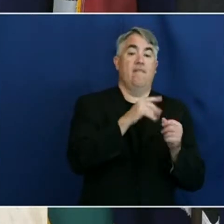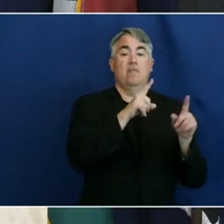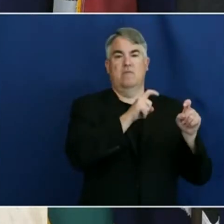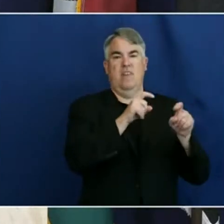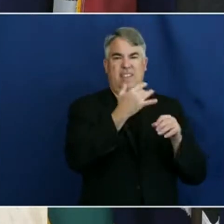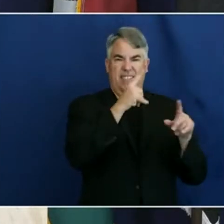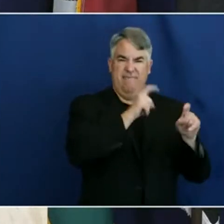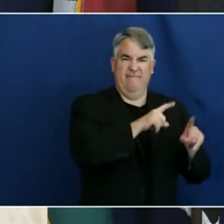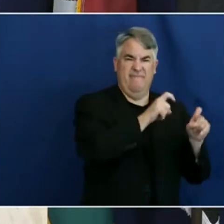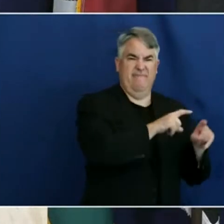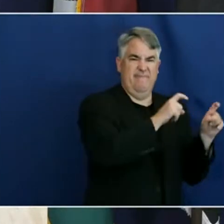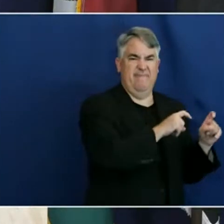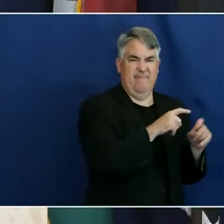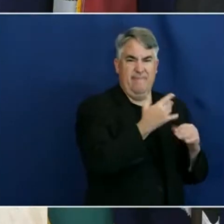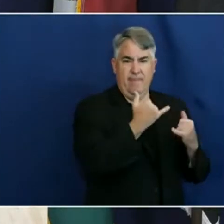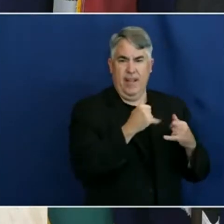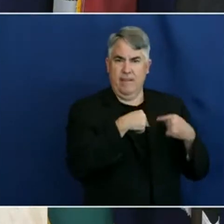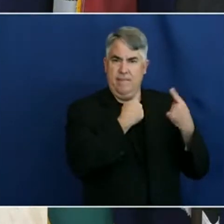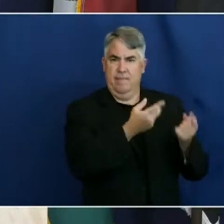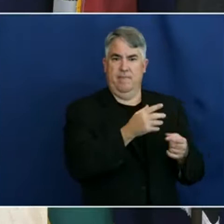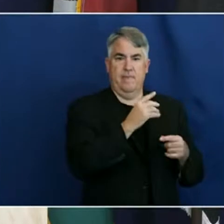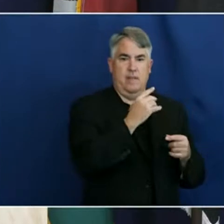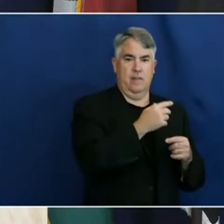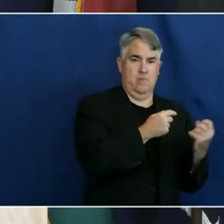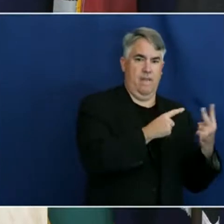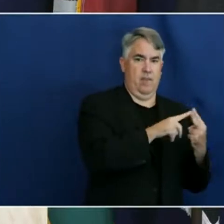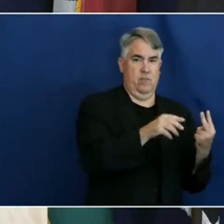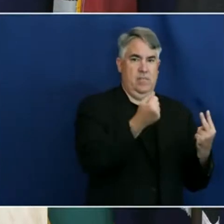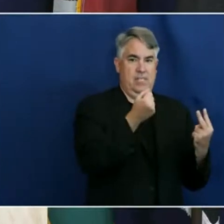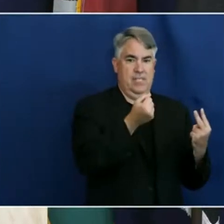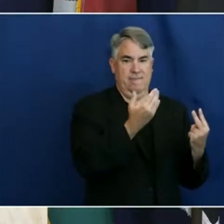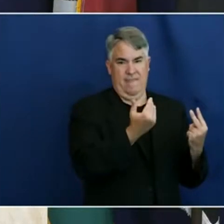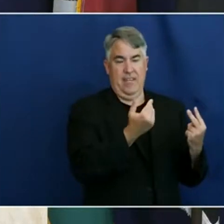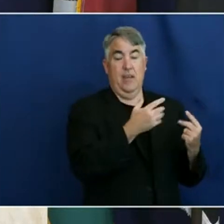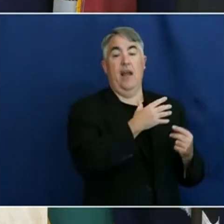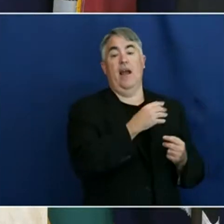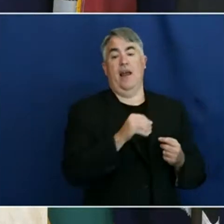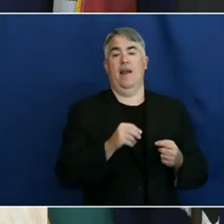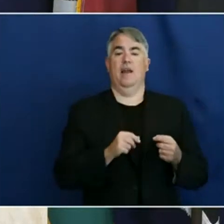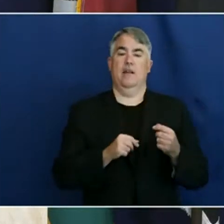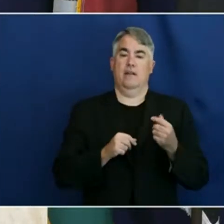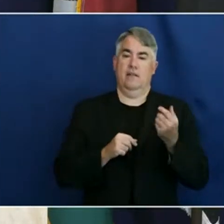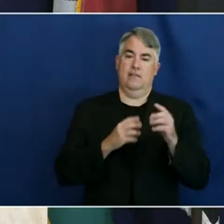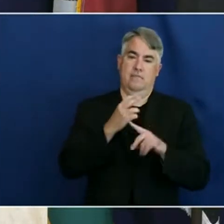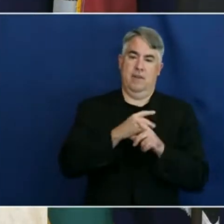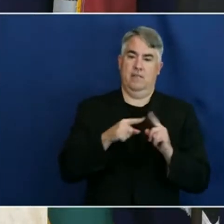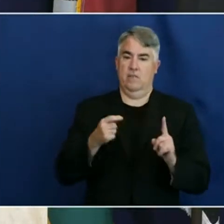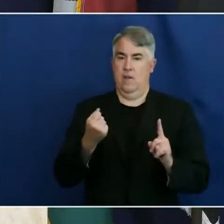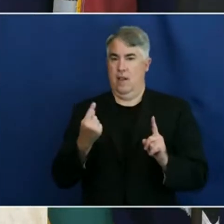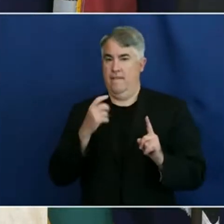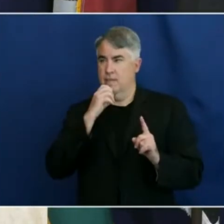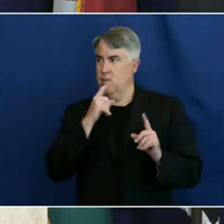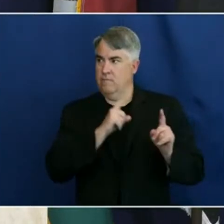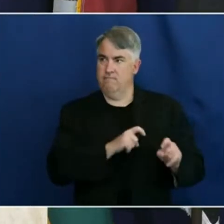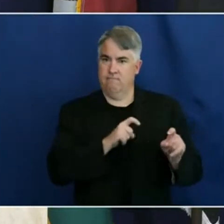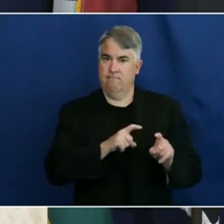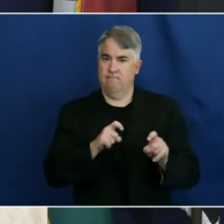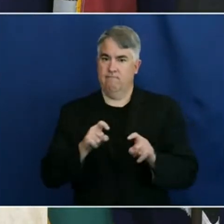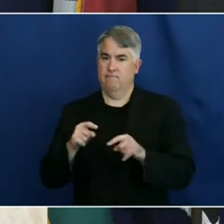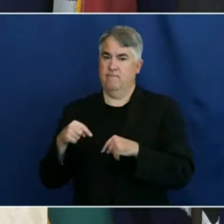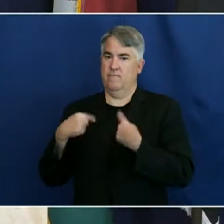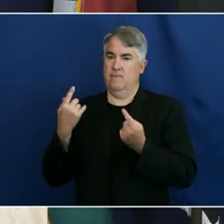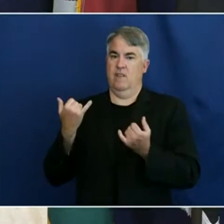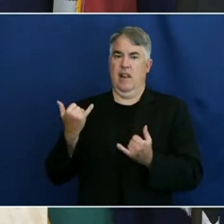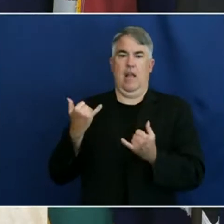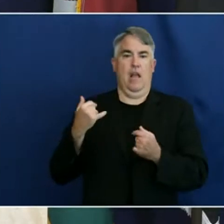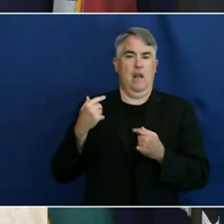underway for 12 to 15 years of age, as well as 6 months to 11 years of age. And that's coming